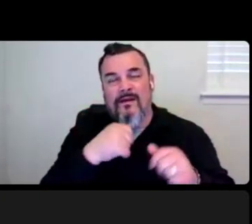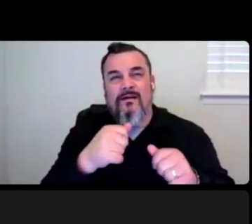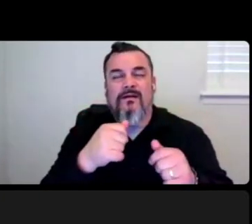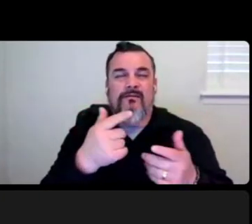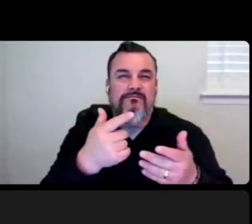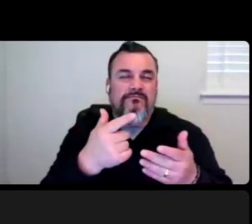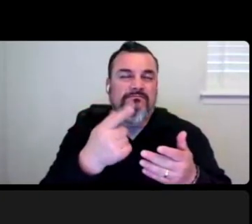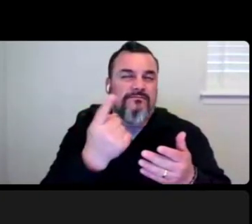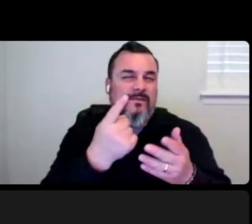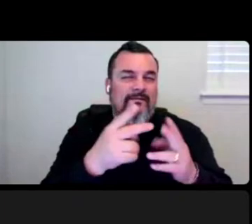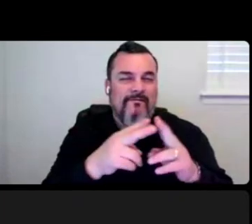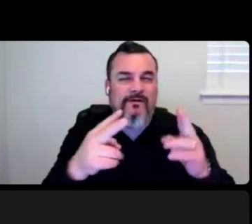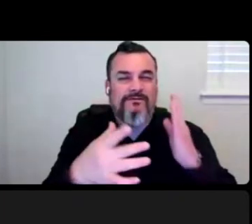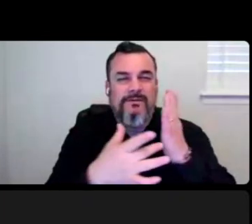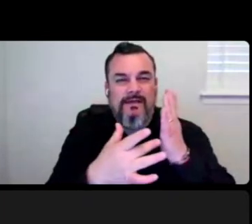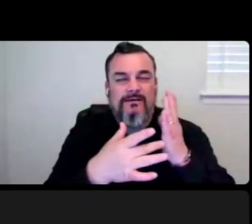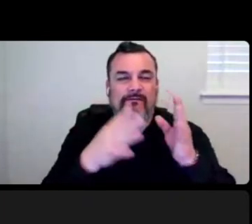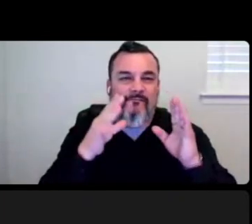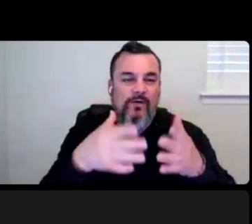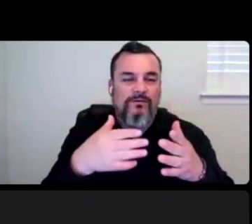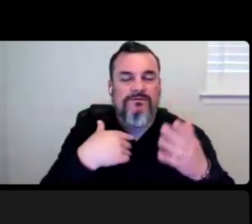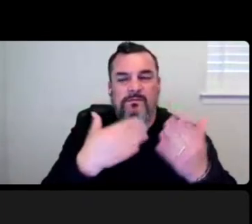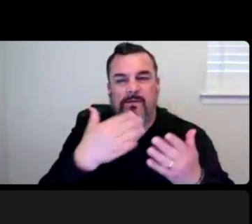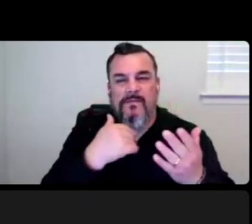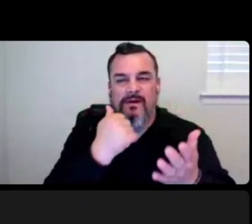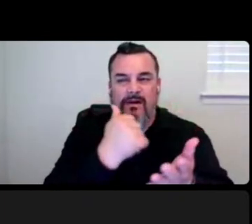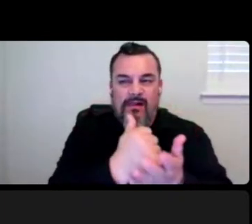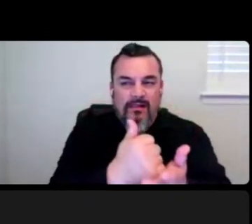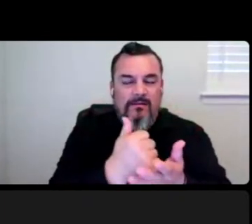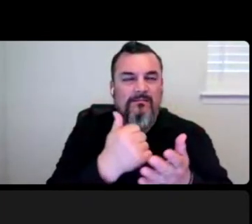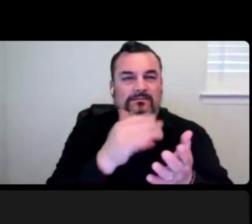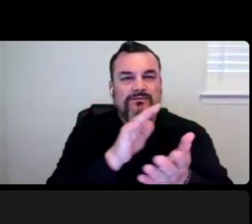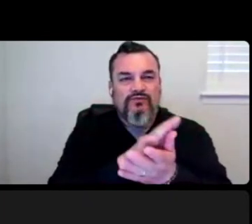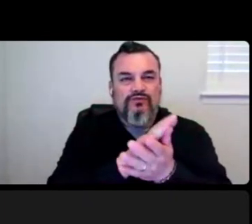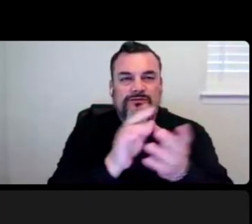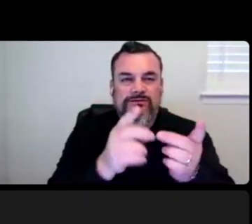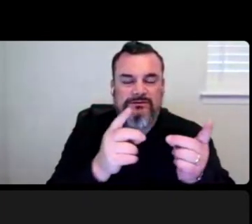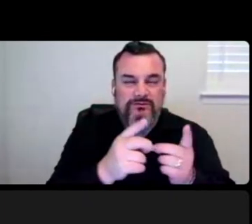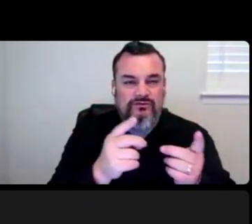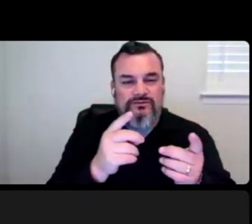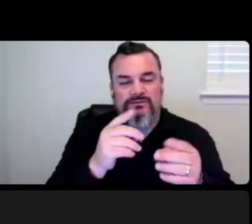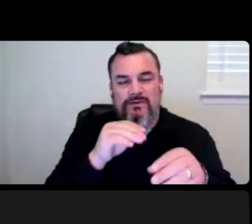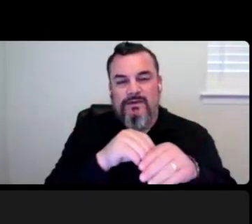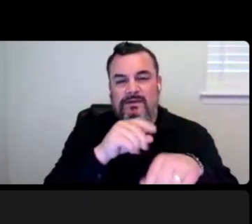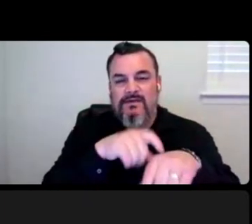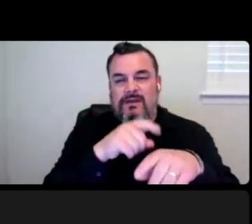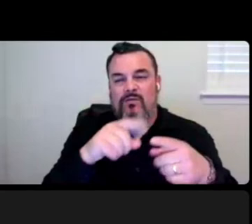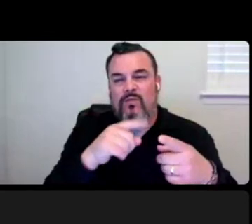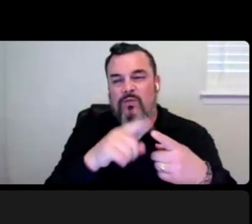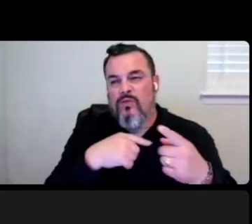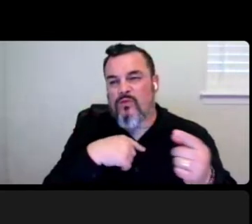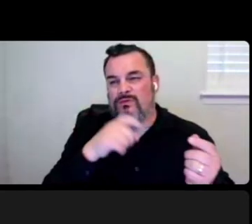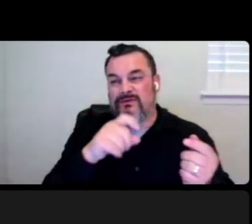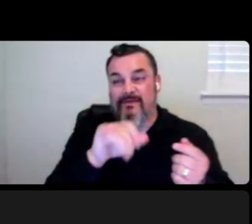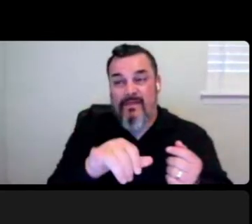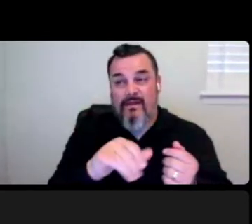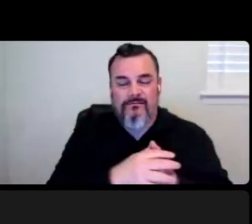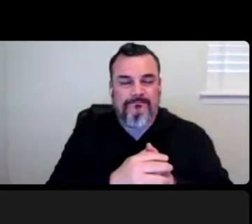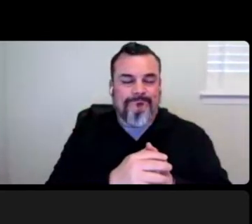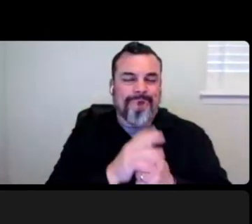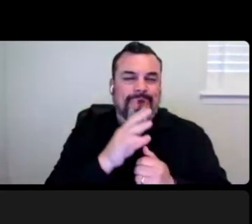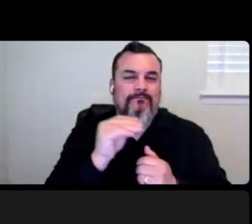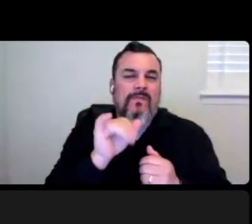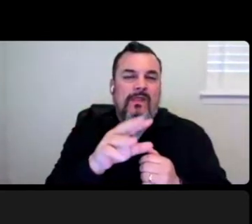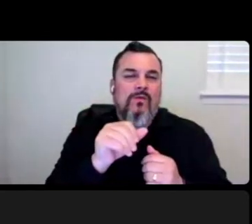something very technical and focused that could probably help the school district in a time when we needed that. And that